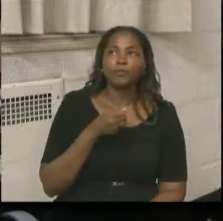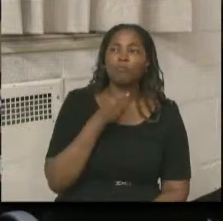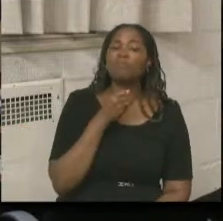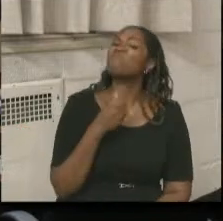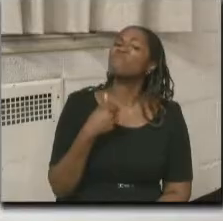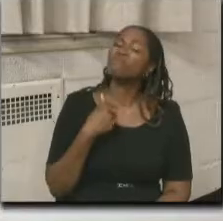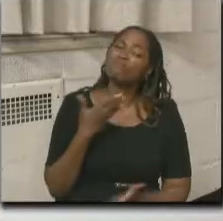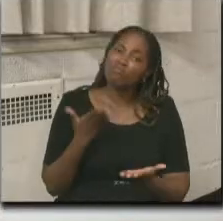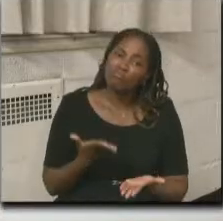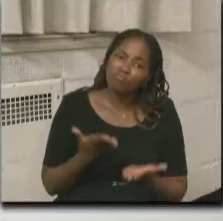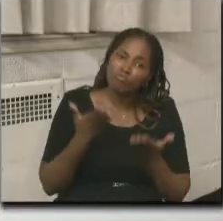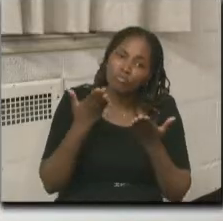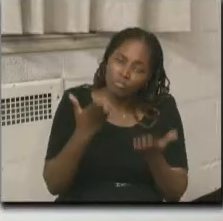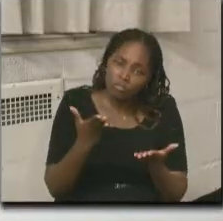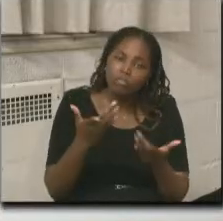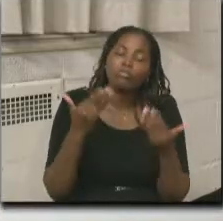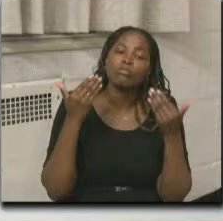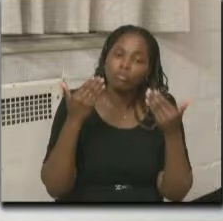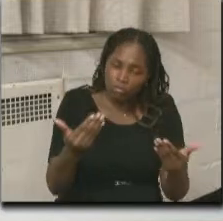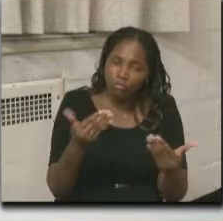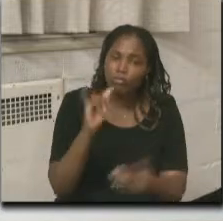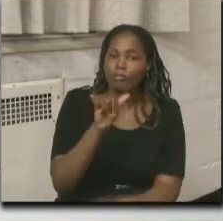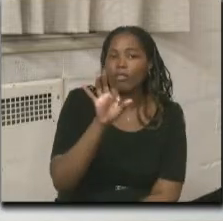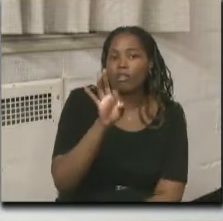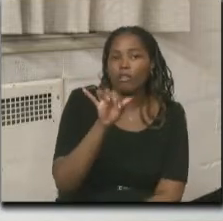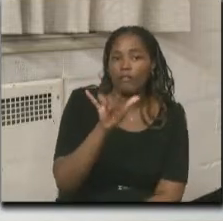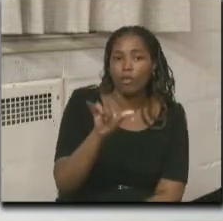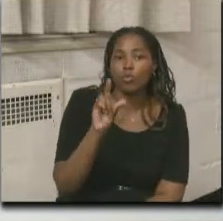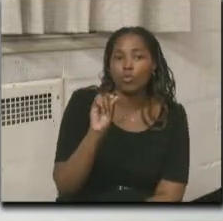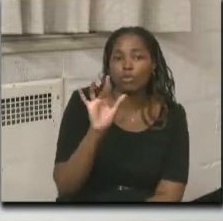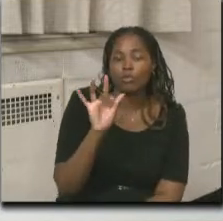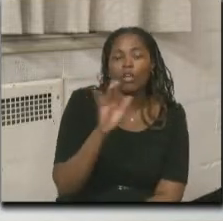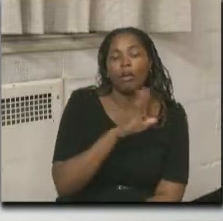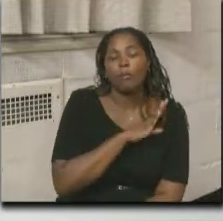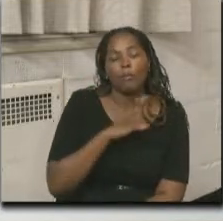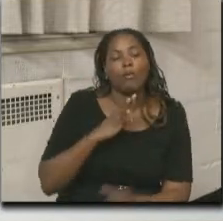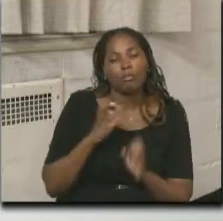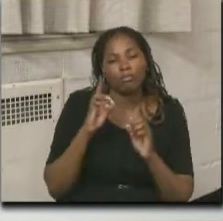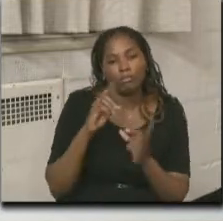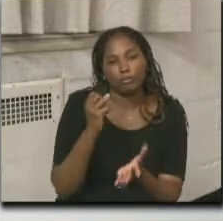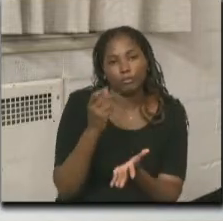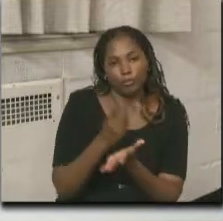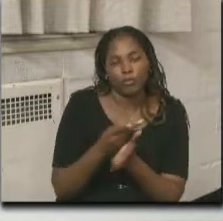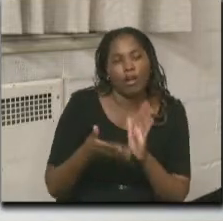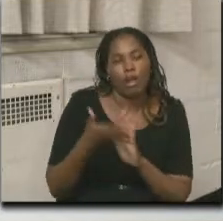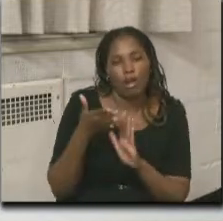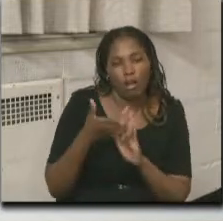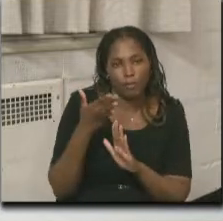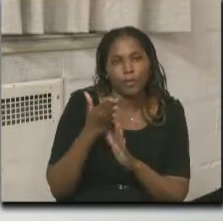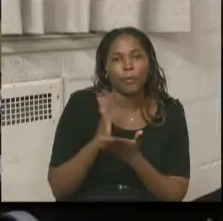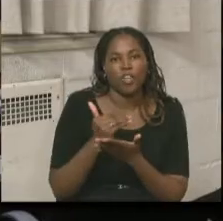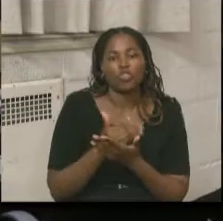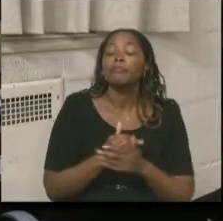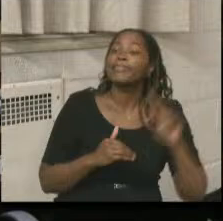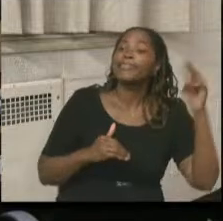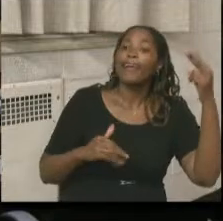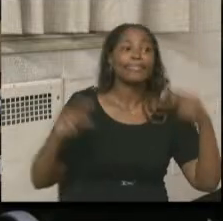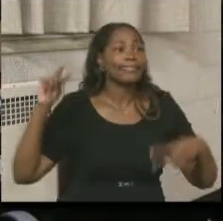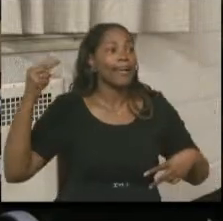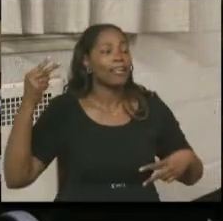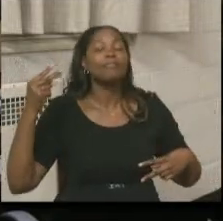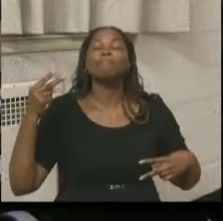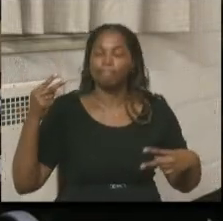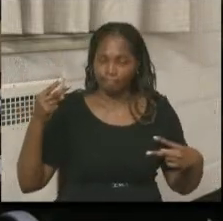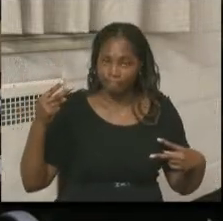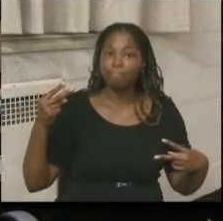move for adoption of the FY 2025 Board of Education approved operating budget. Second. Second. It's been